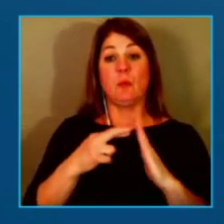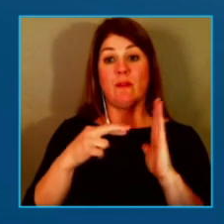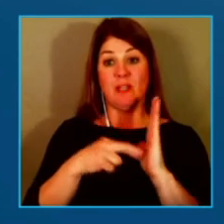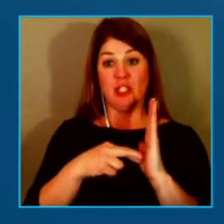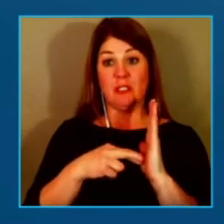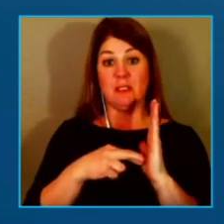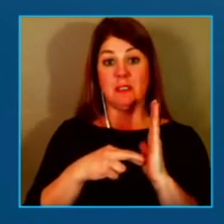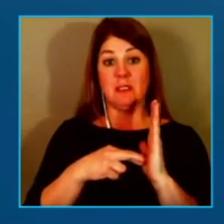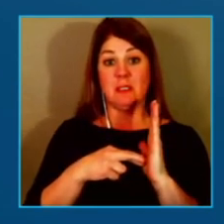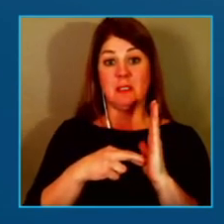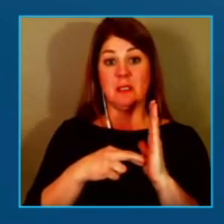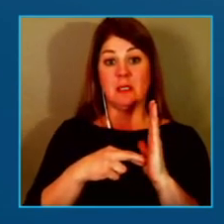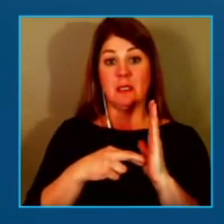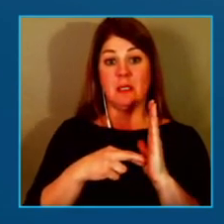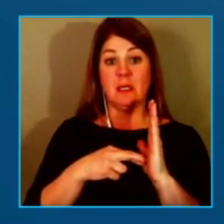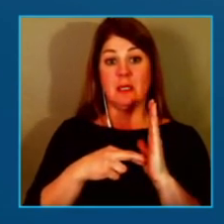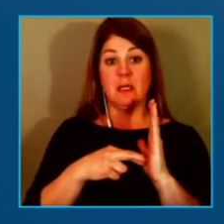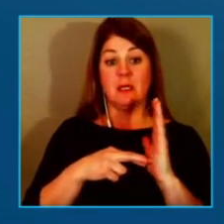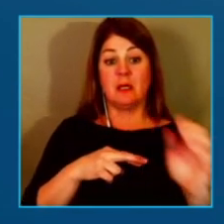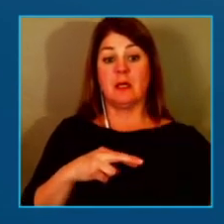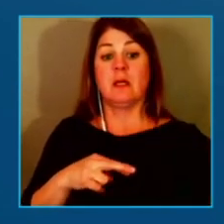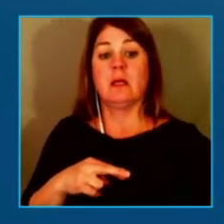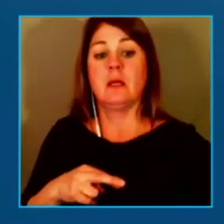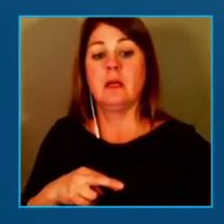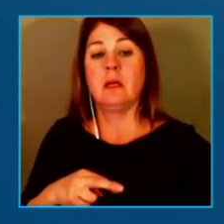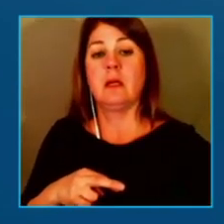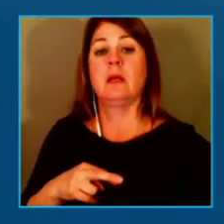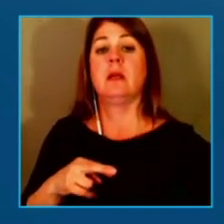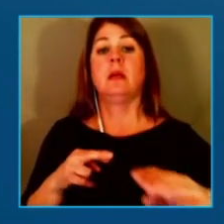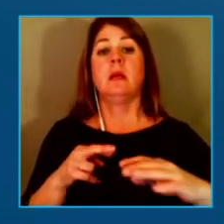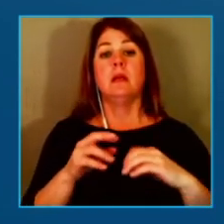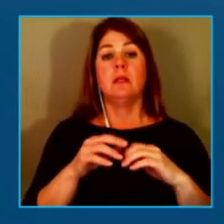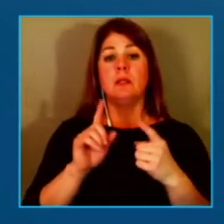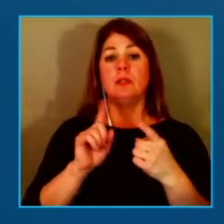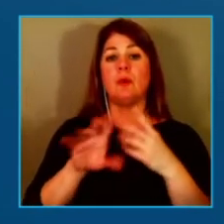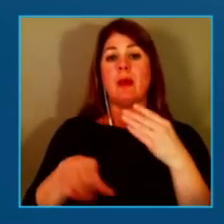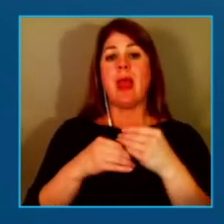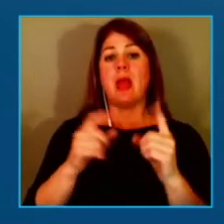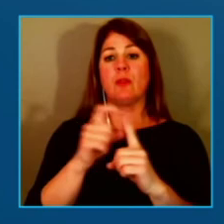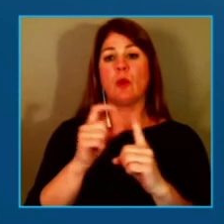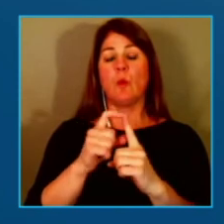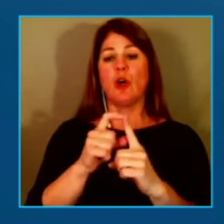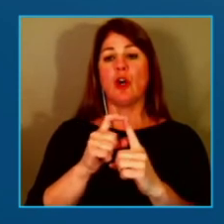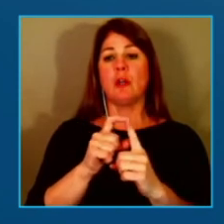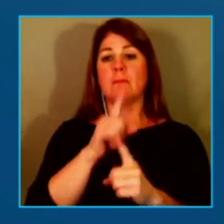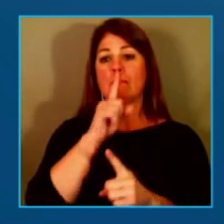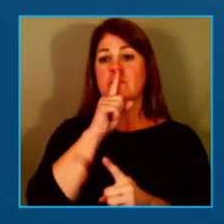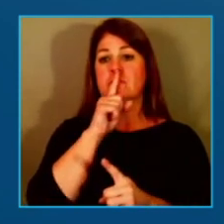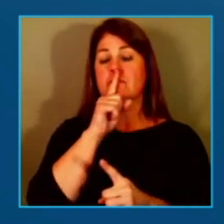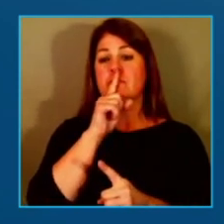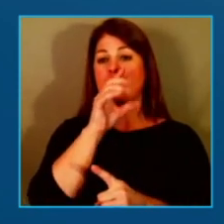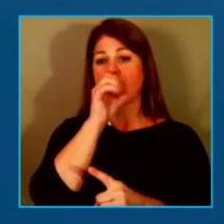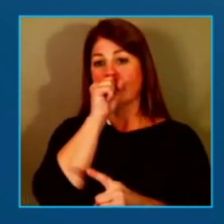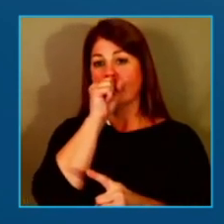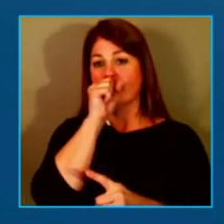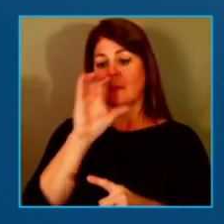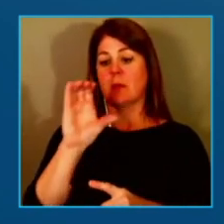Chair Biafor's version to add the word confidential. I understand